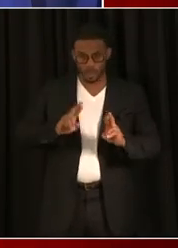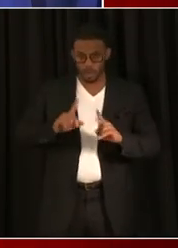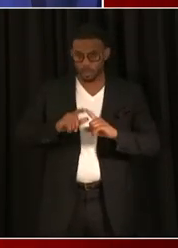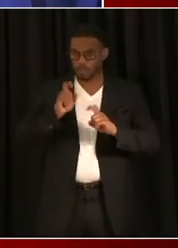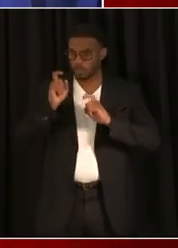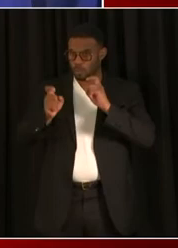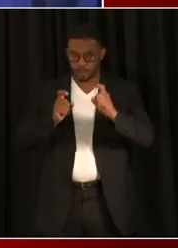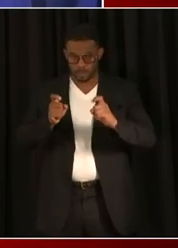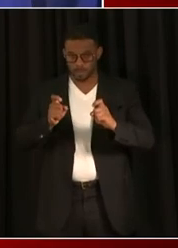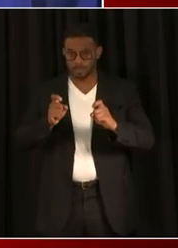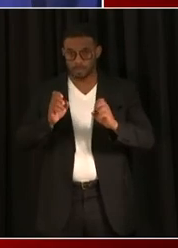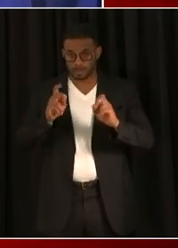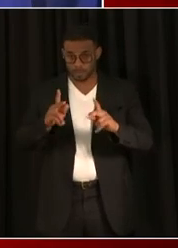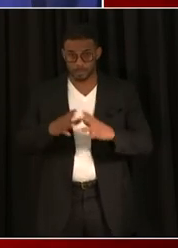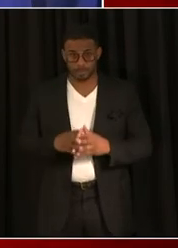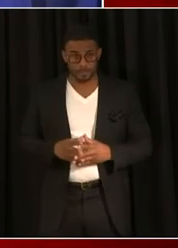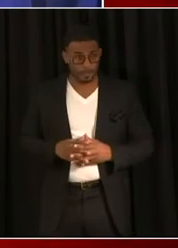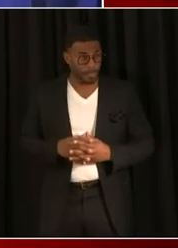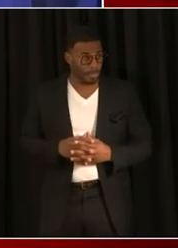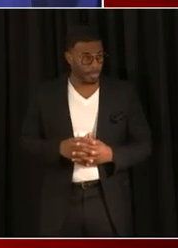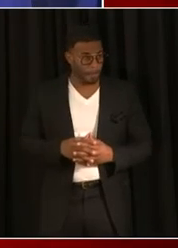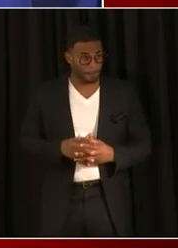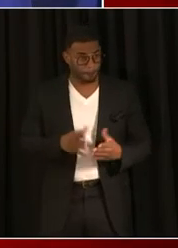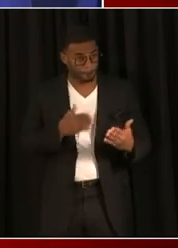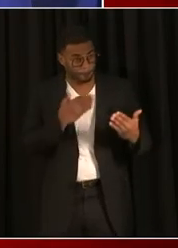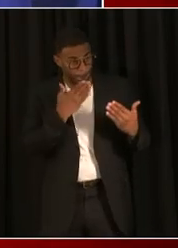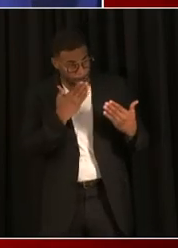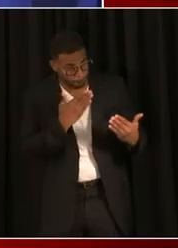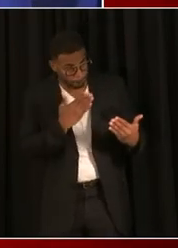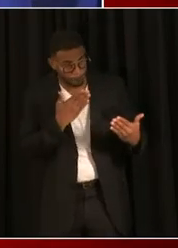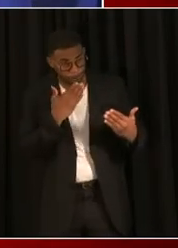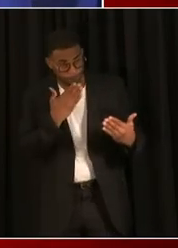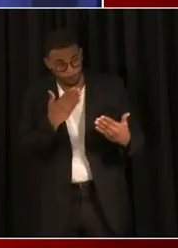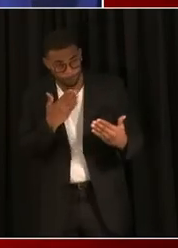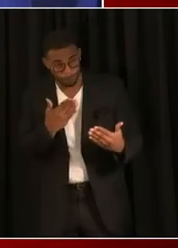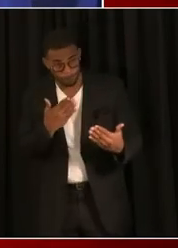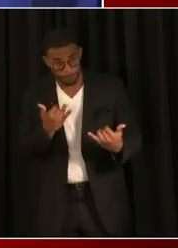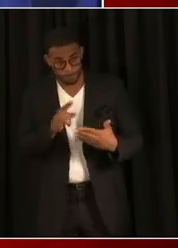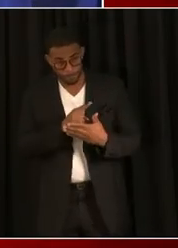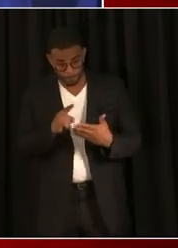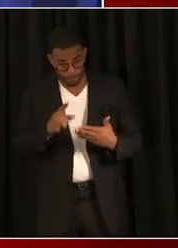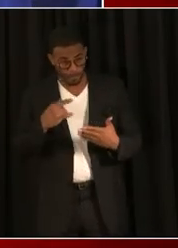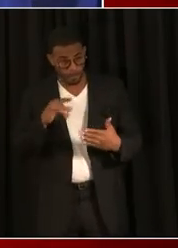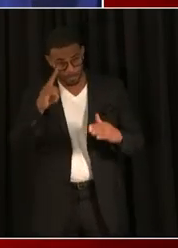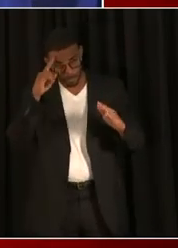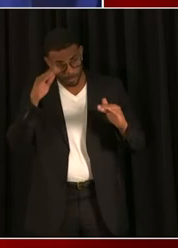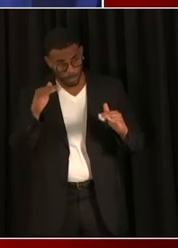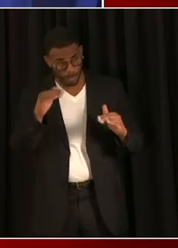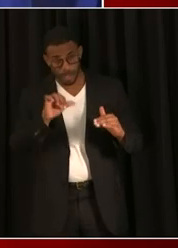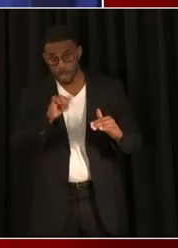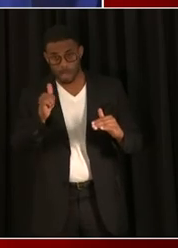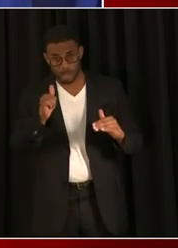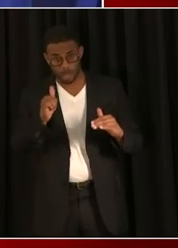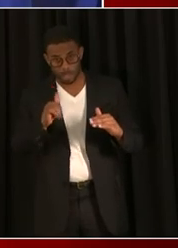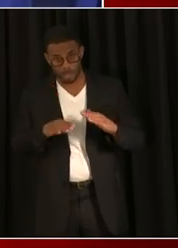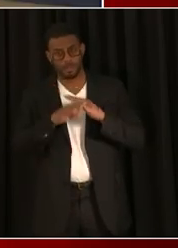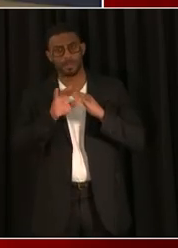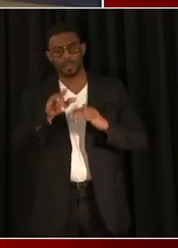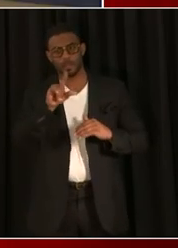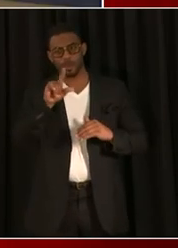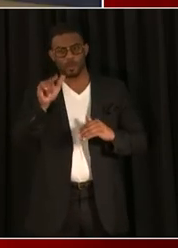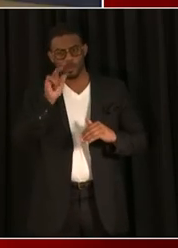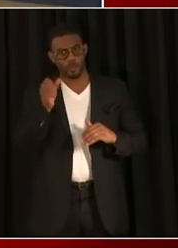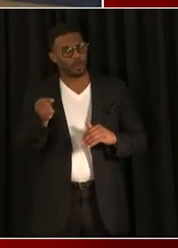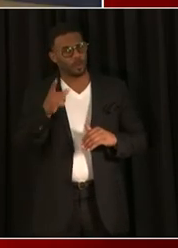stand ready to receive and respond. Thank you, Svangwe. Thank you, Christy. This week, we do expect another hurdle